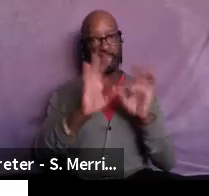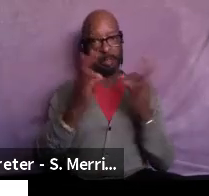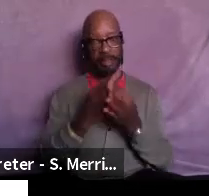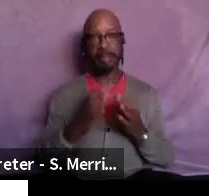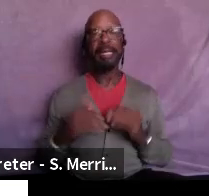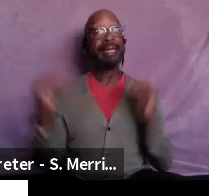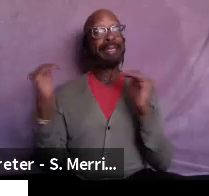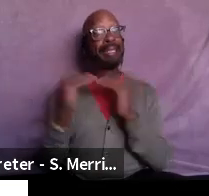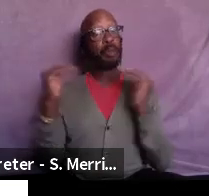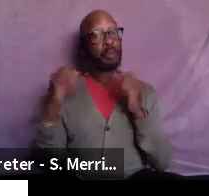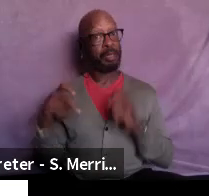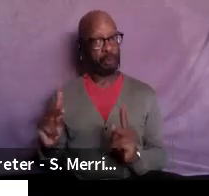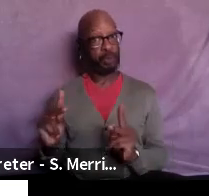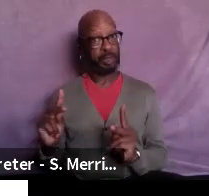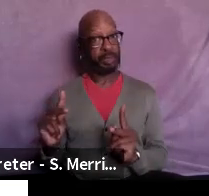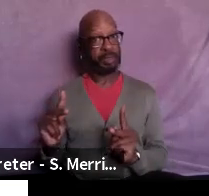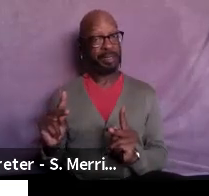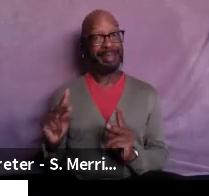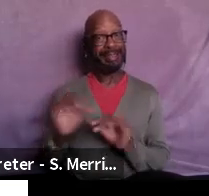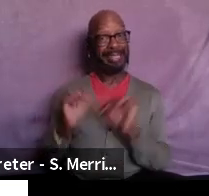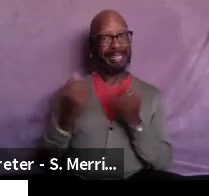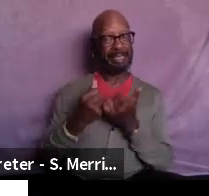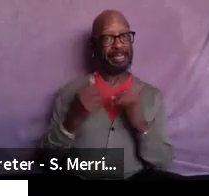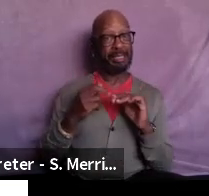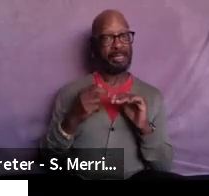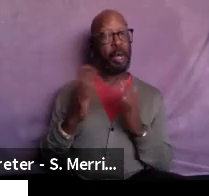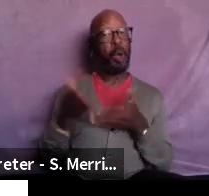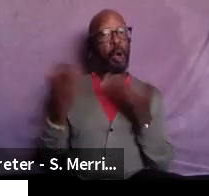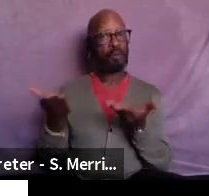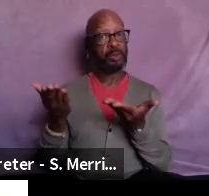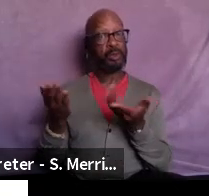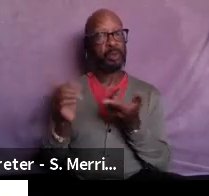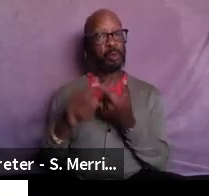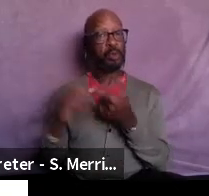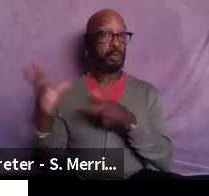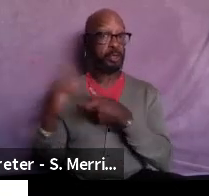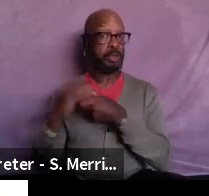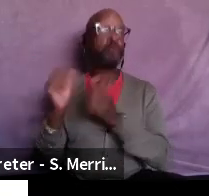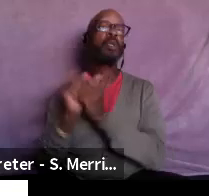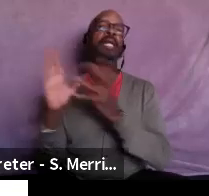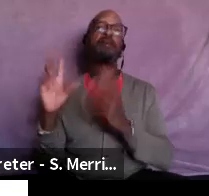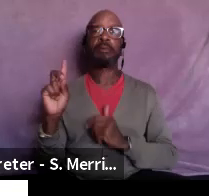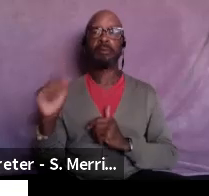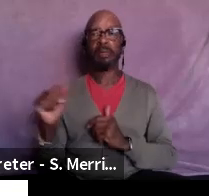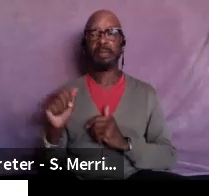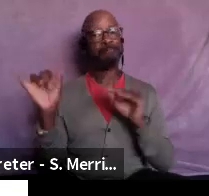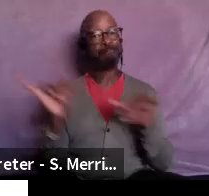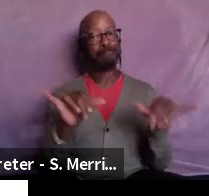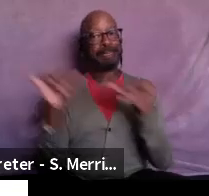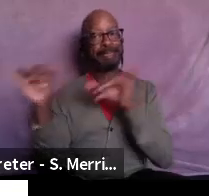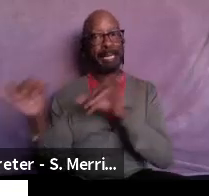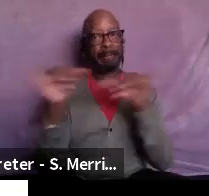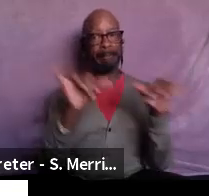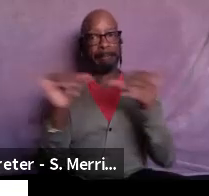to the opportunity that the agency offers to participants without disabilities, and